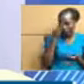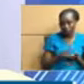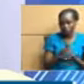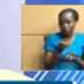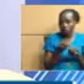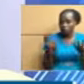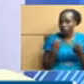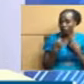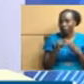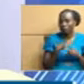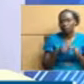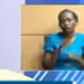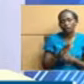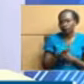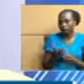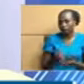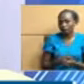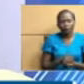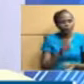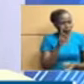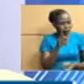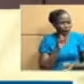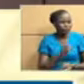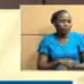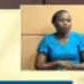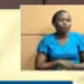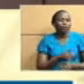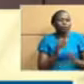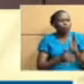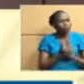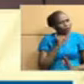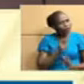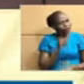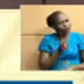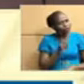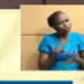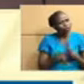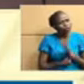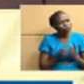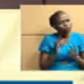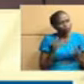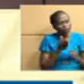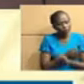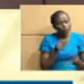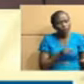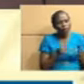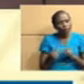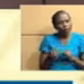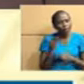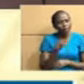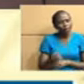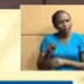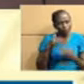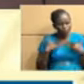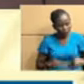talking about will be a lot higher. Let me come in here, Professor. The question of, we've been debating a national